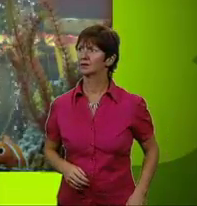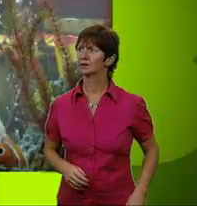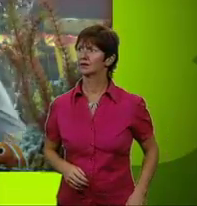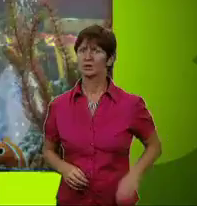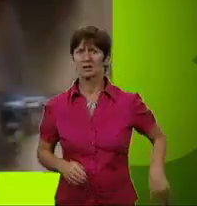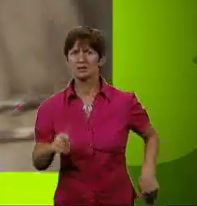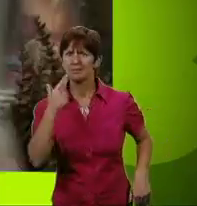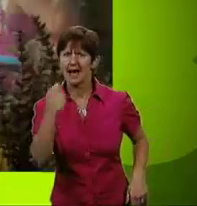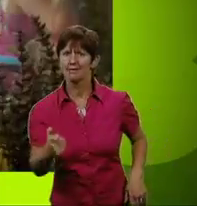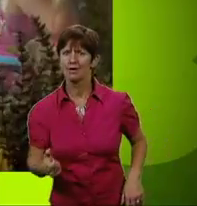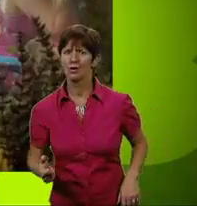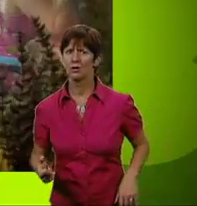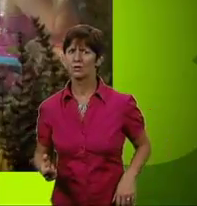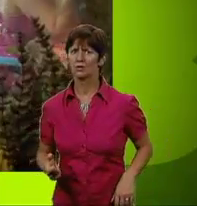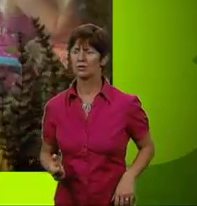Be careful.